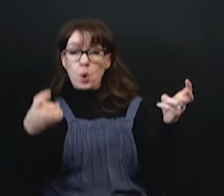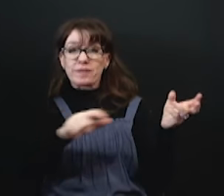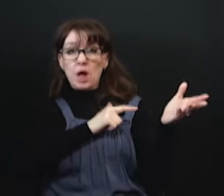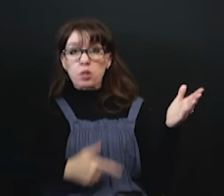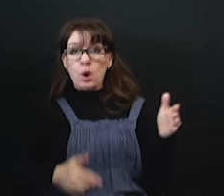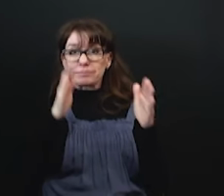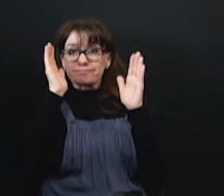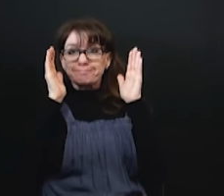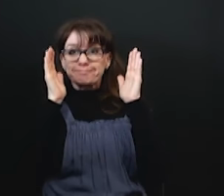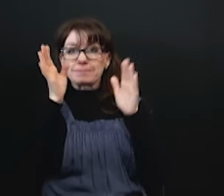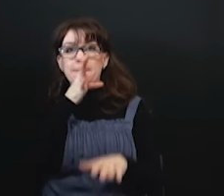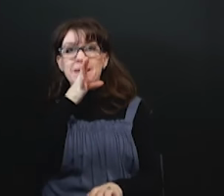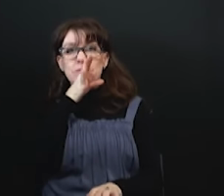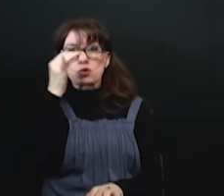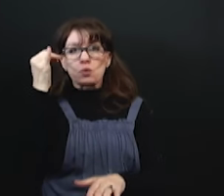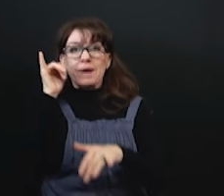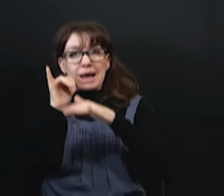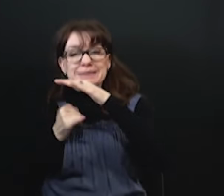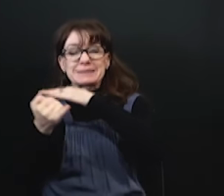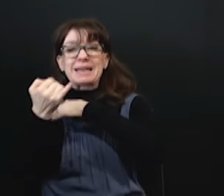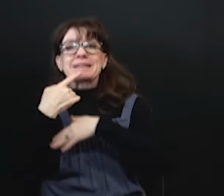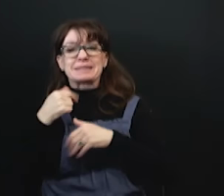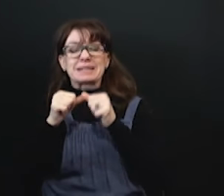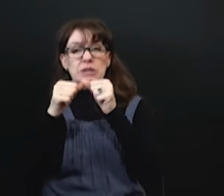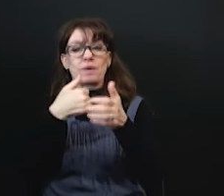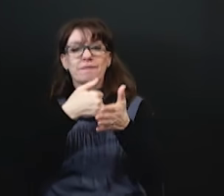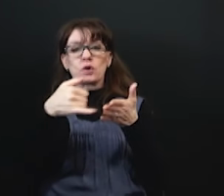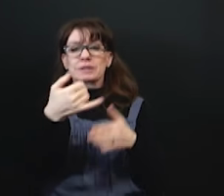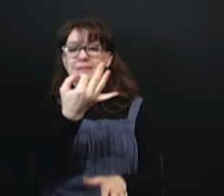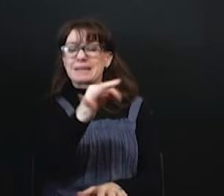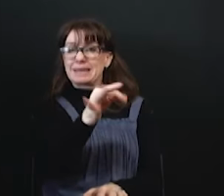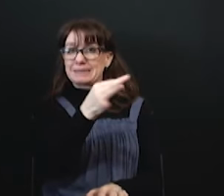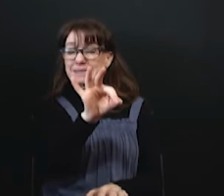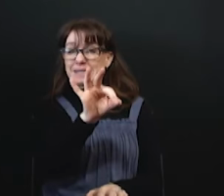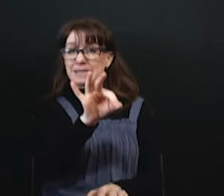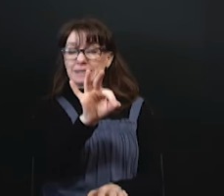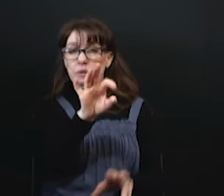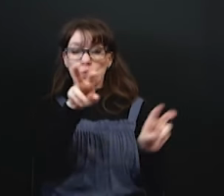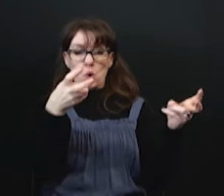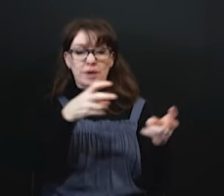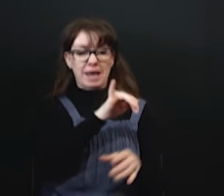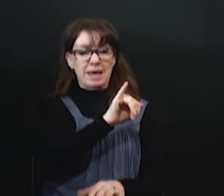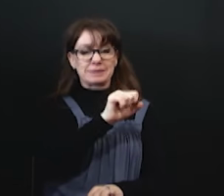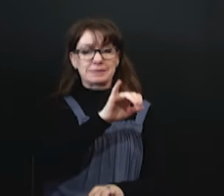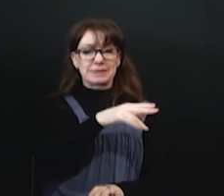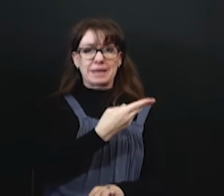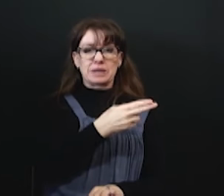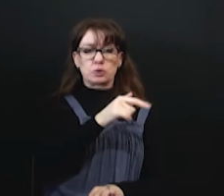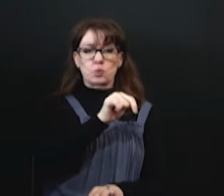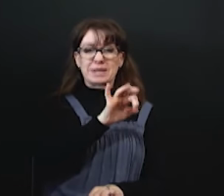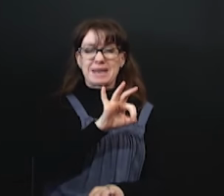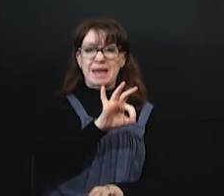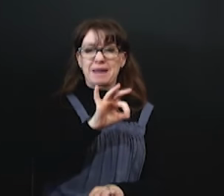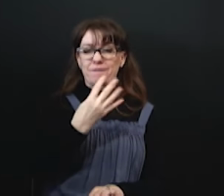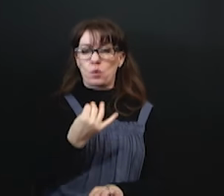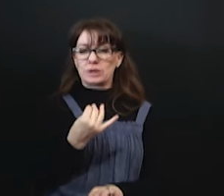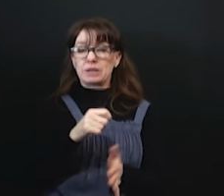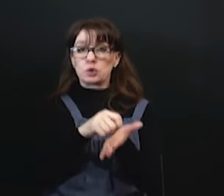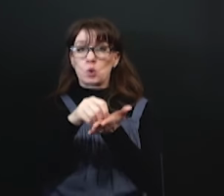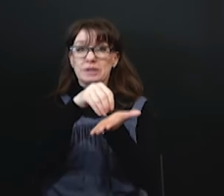to the prophet Isaiah. This is what he says, going on with verse 19. Quoting Isaiah 29, verse 14, "For it is written, I